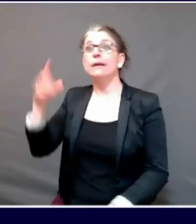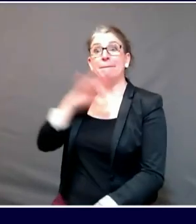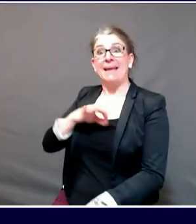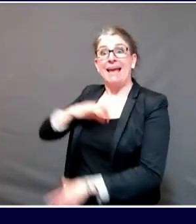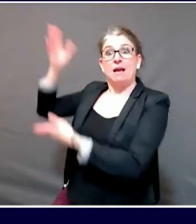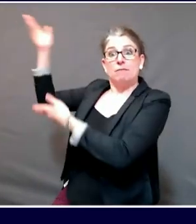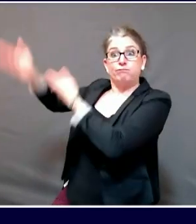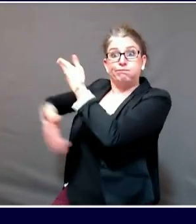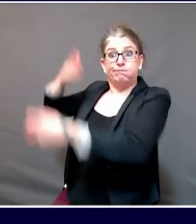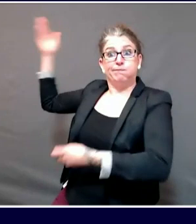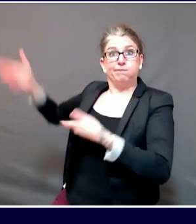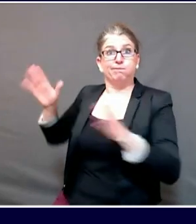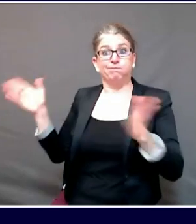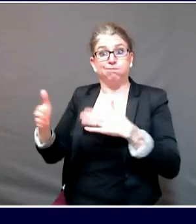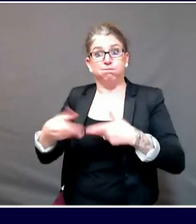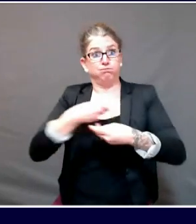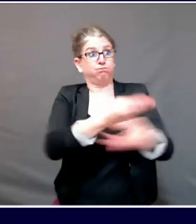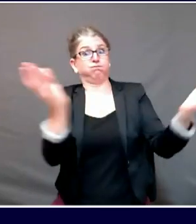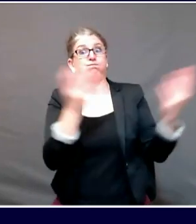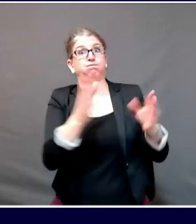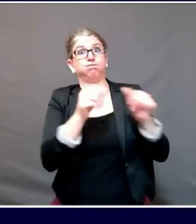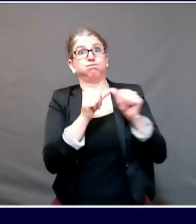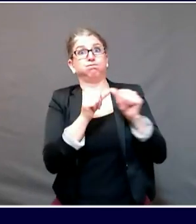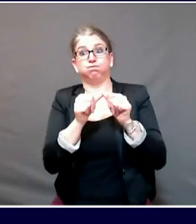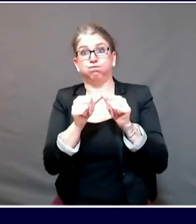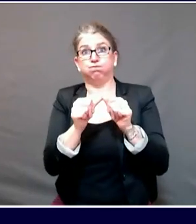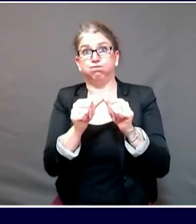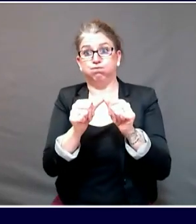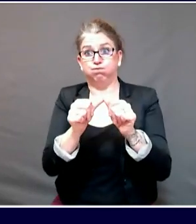in Maine this morning was the first